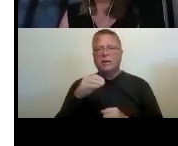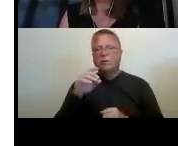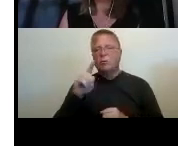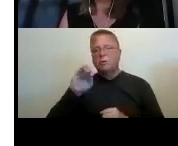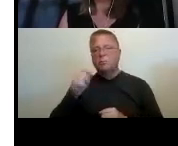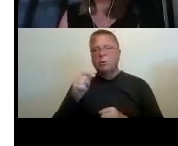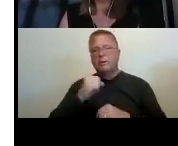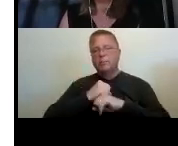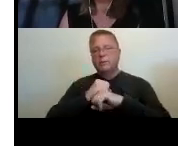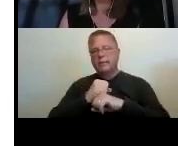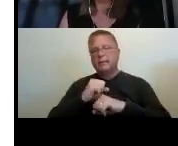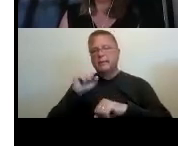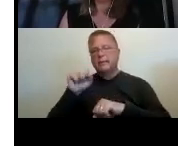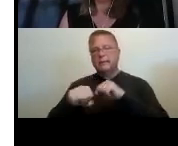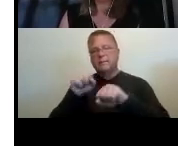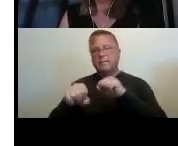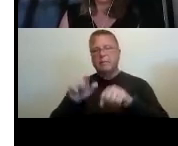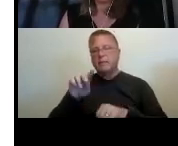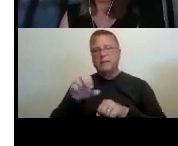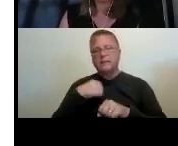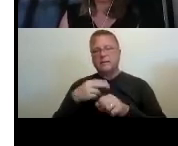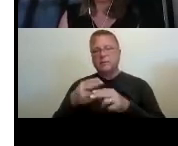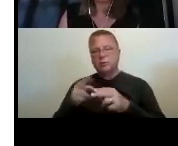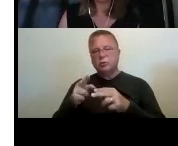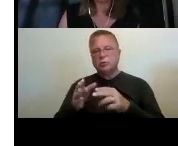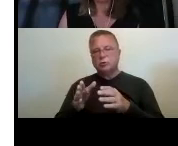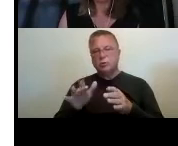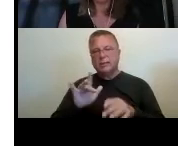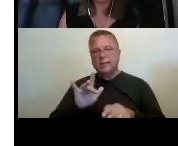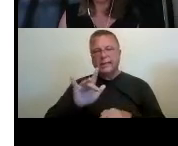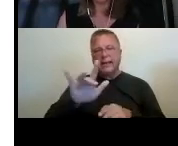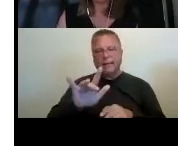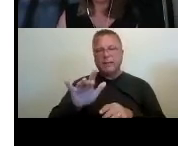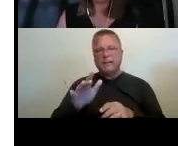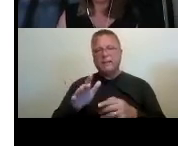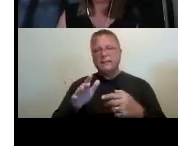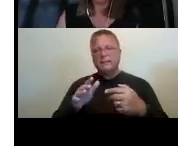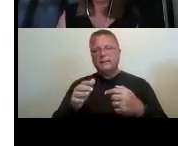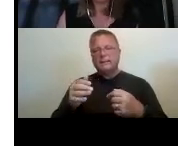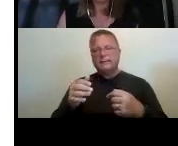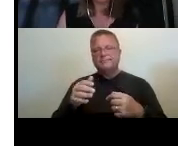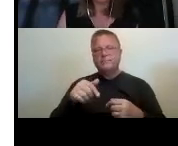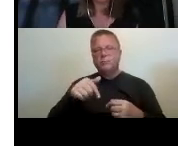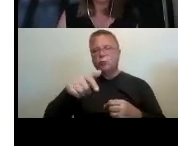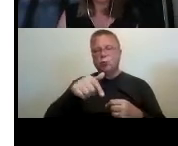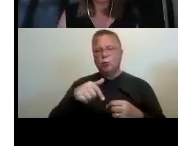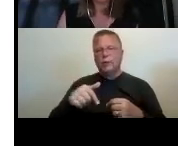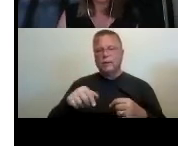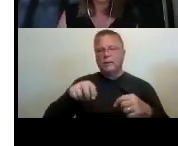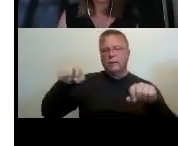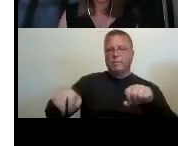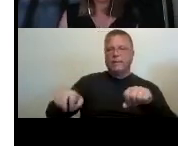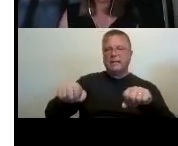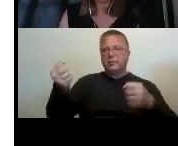protected bike lanes, there is a short gap between where the kind of passenger side of the car